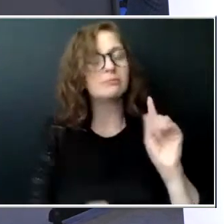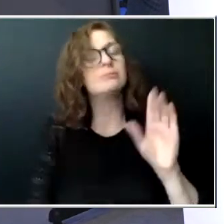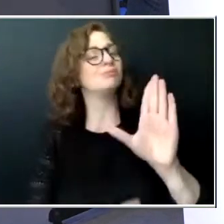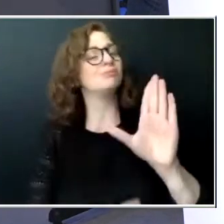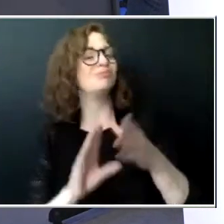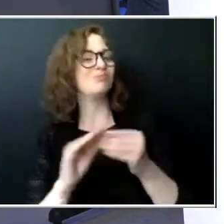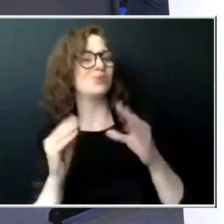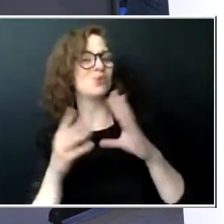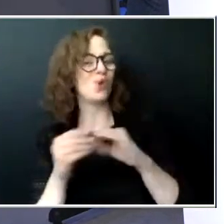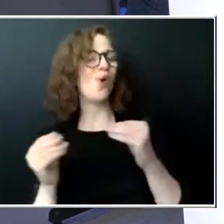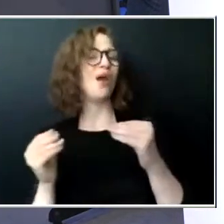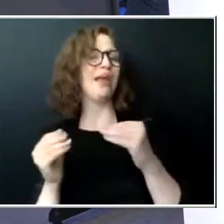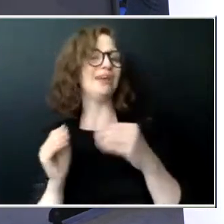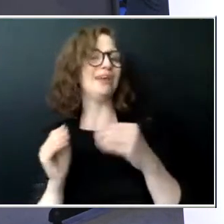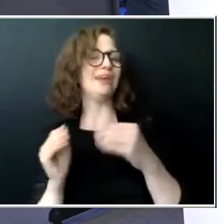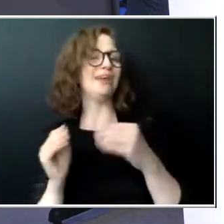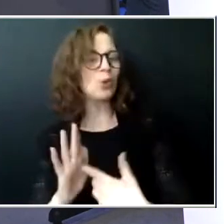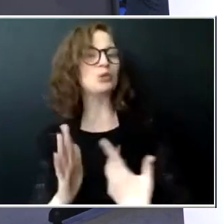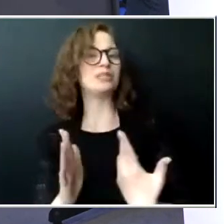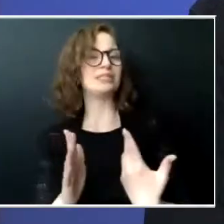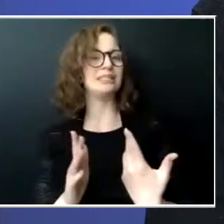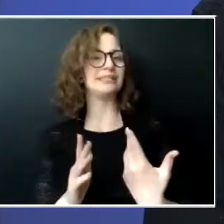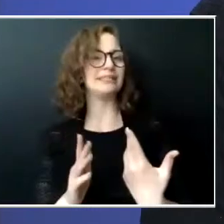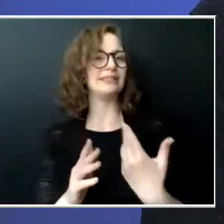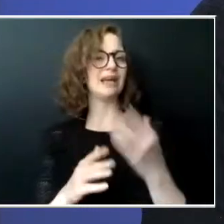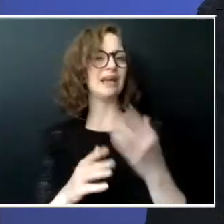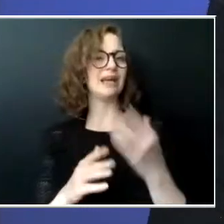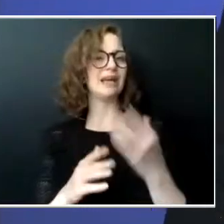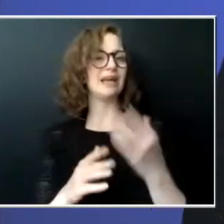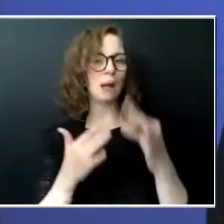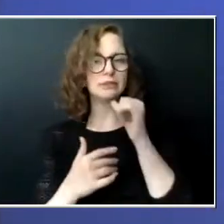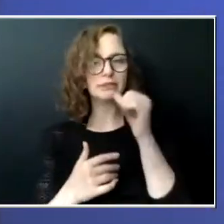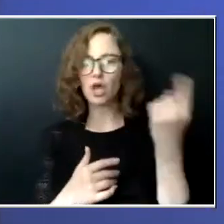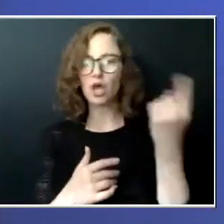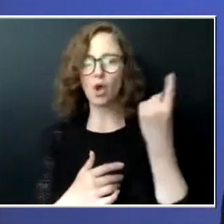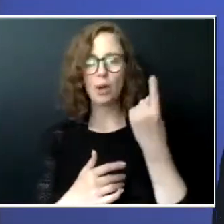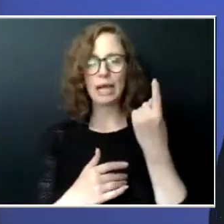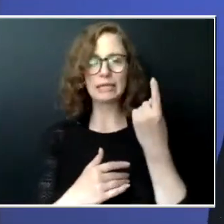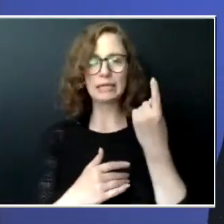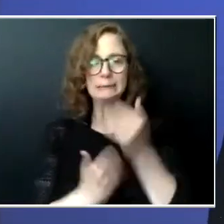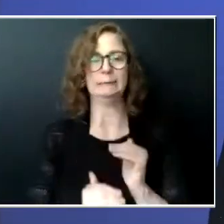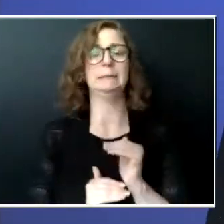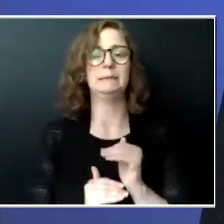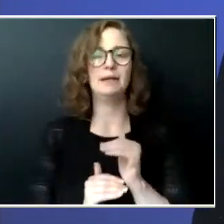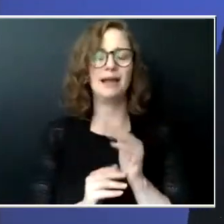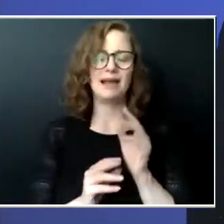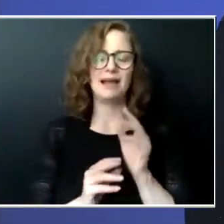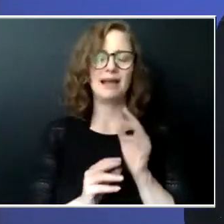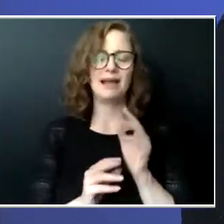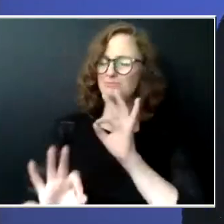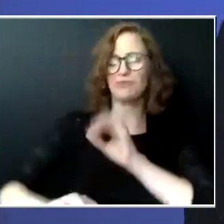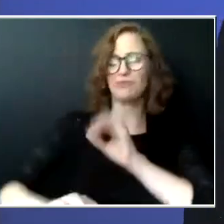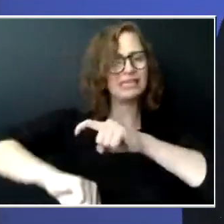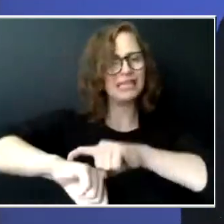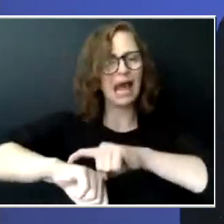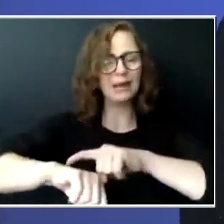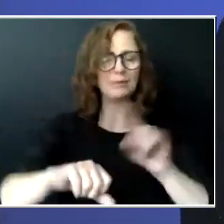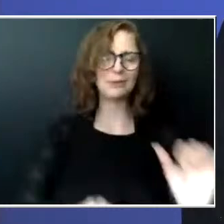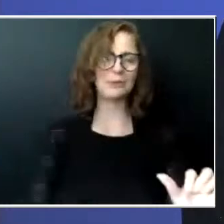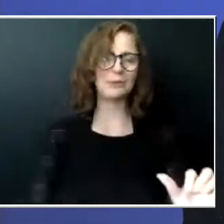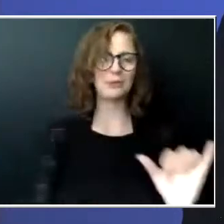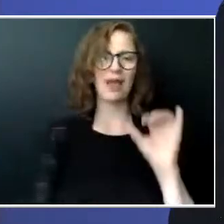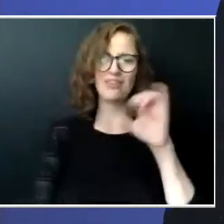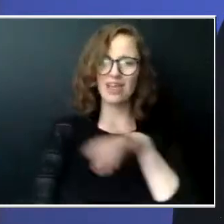more than two options. Yeah, and even right in the nick of time. Yeah. So as I recall, that clinical trial just became